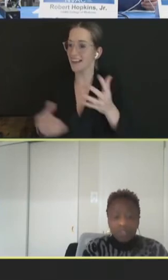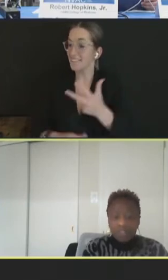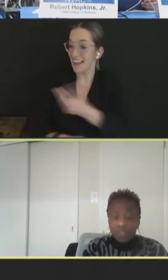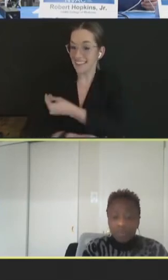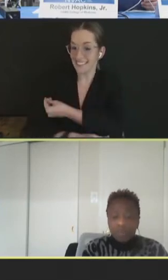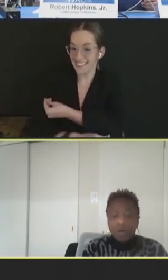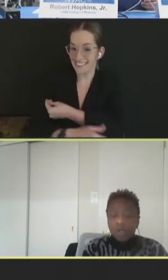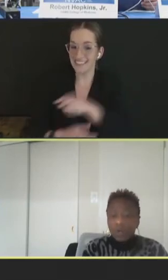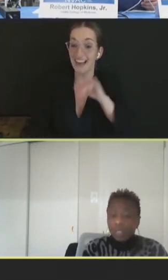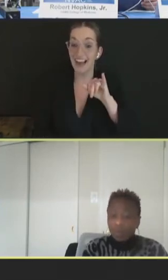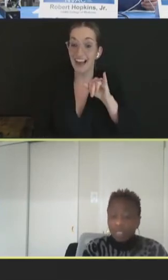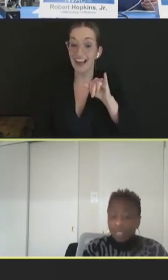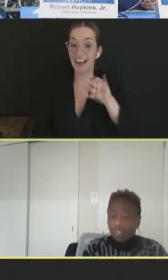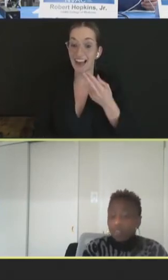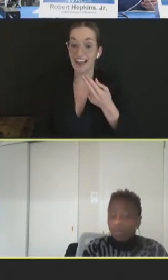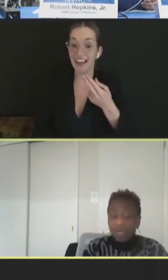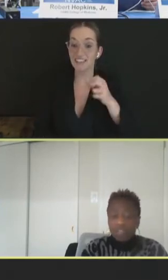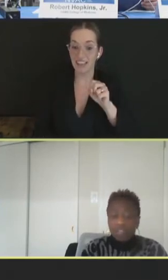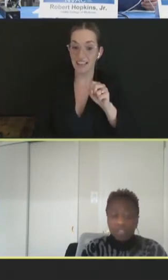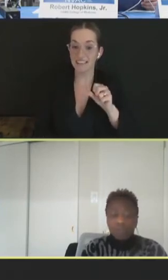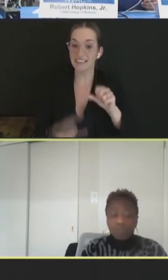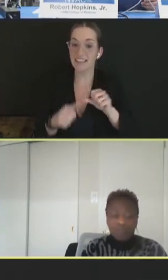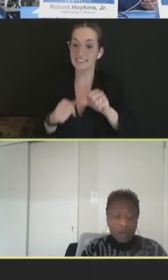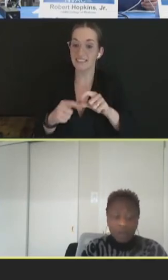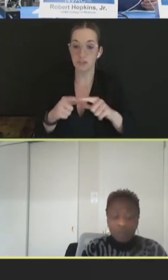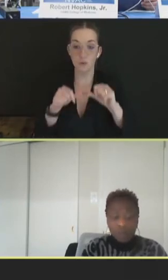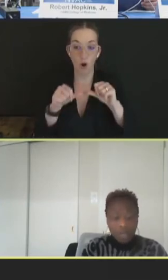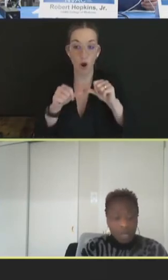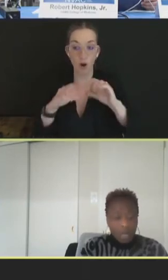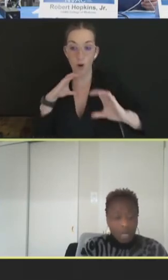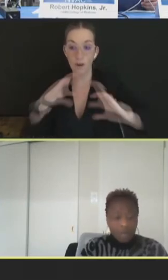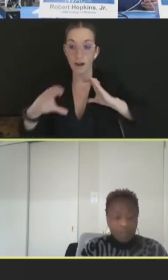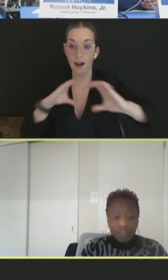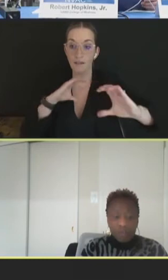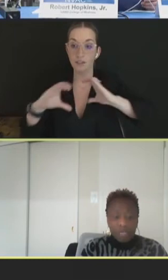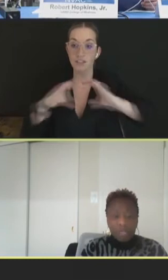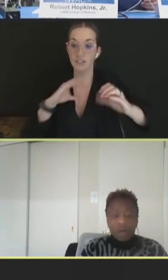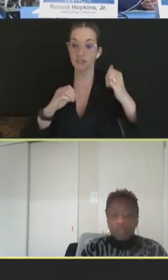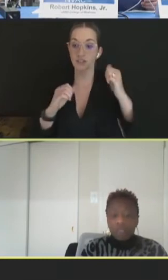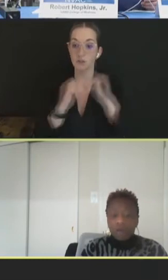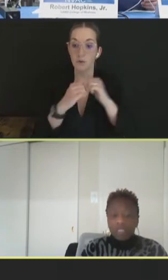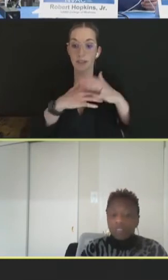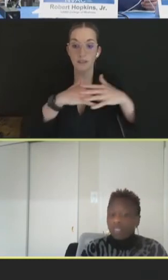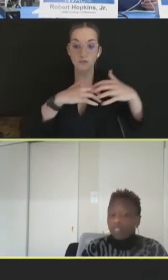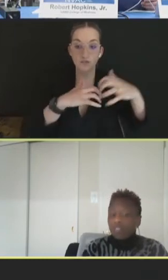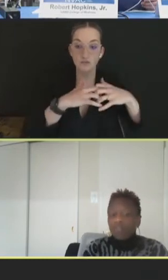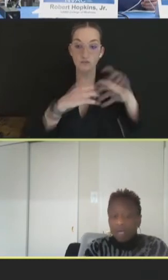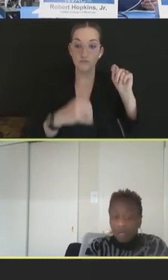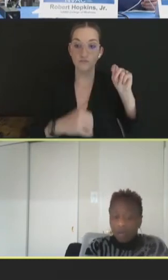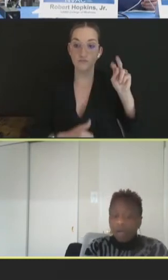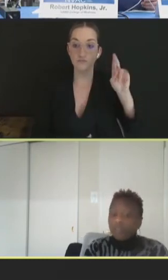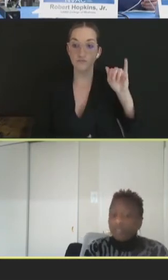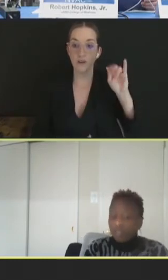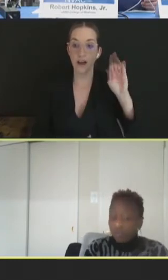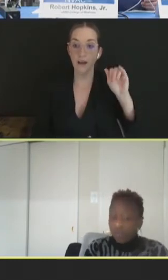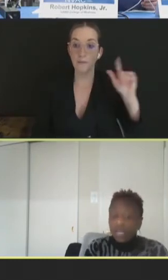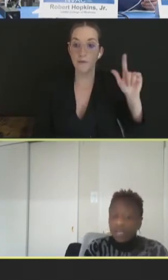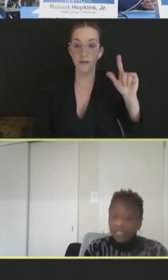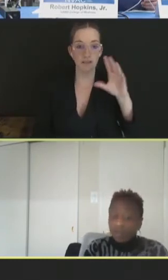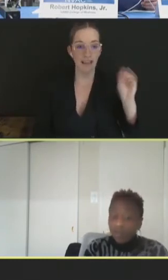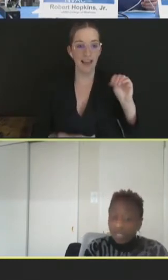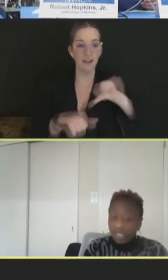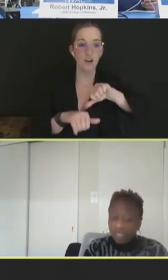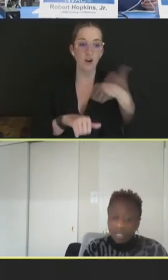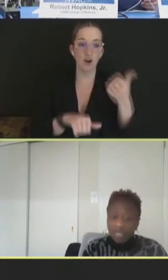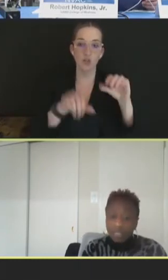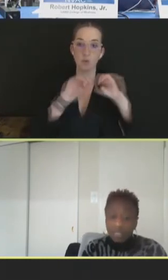IHS continues ongoing communication and messaging to tribal, federal, and urban organization partners